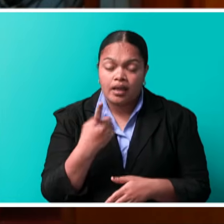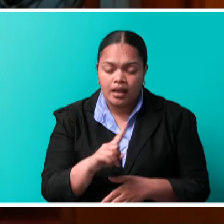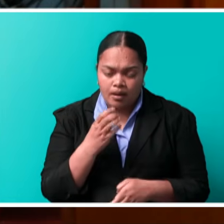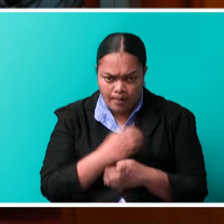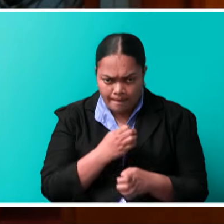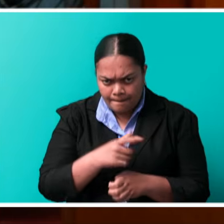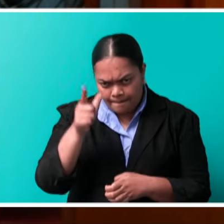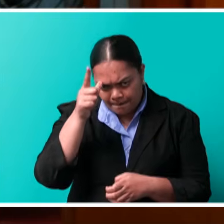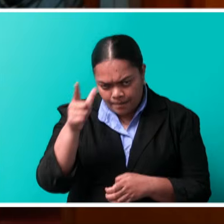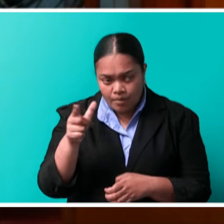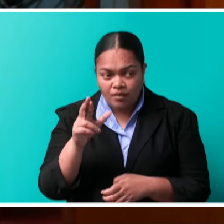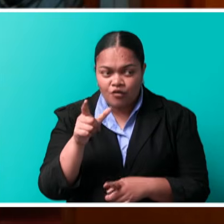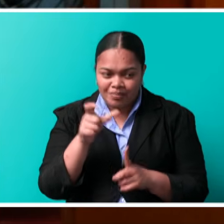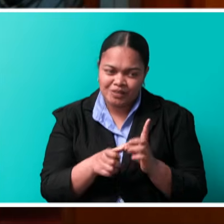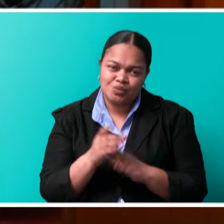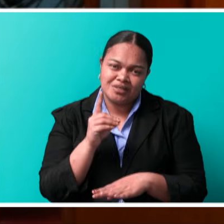persons with disabilities.